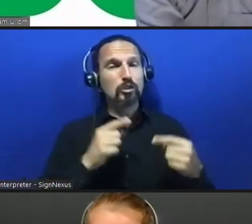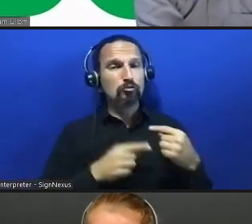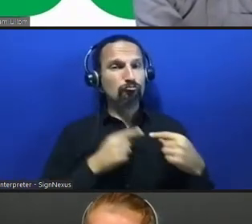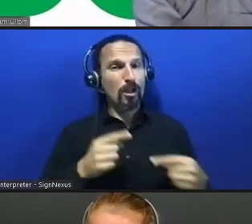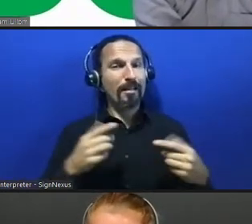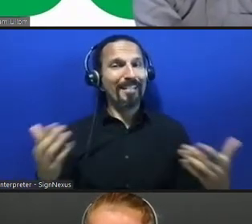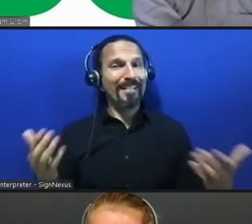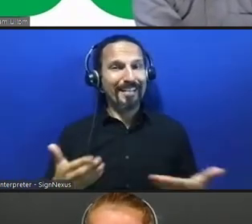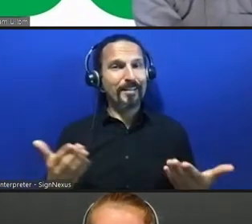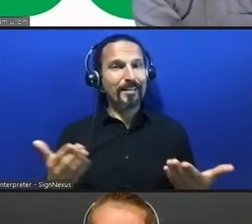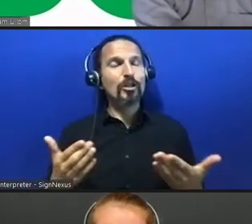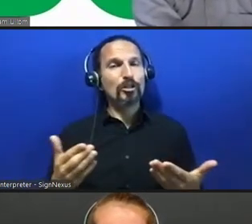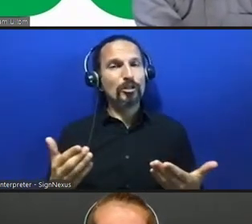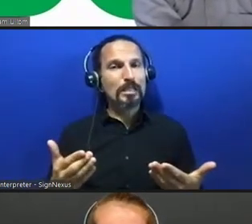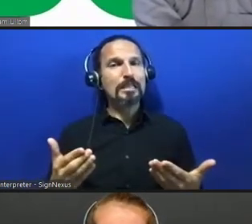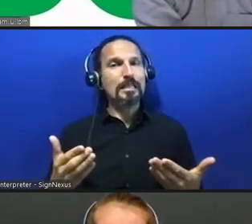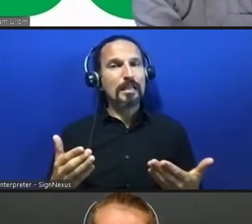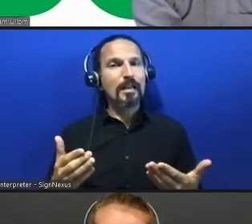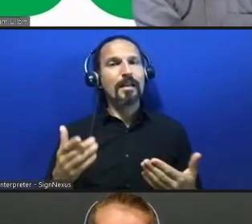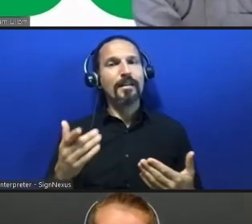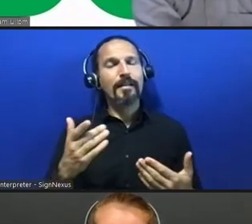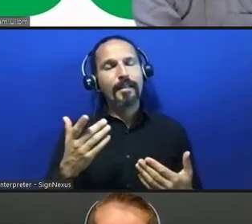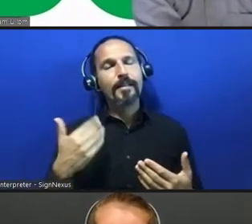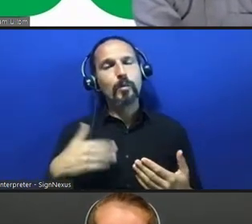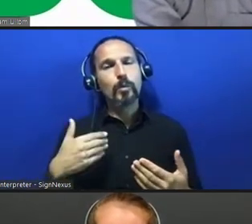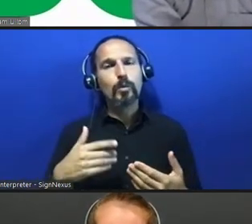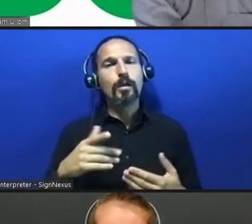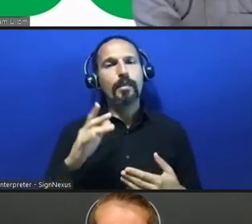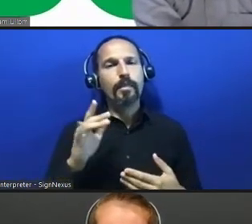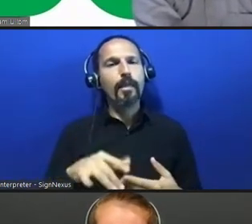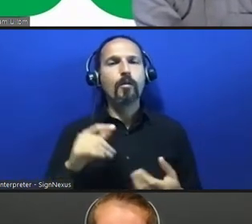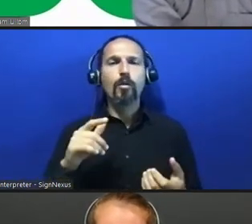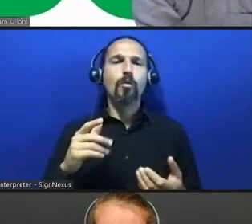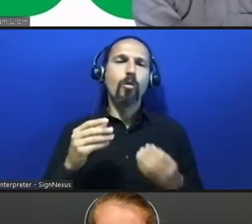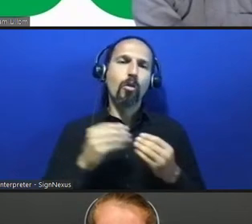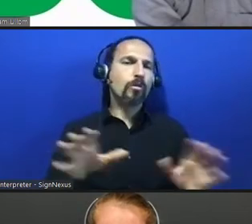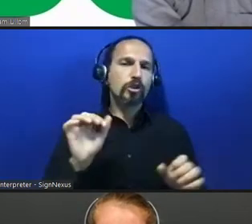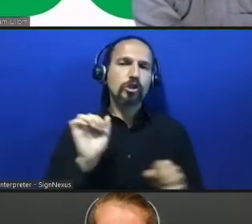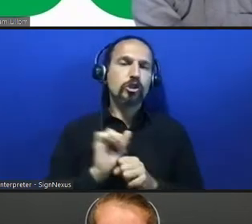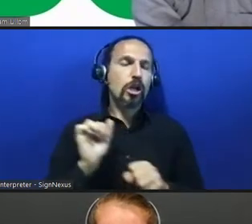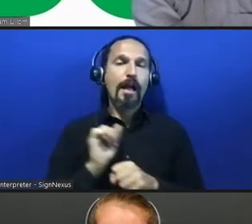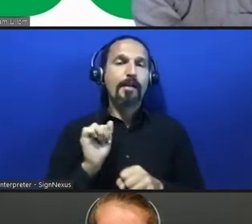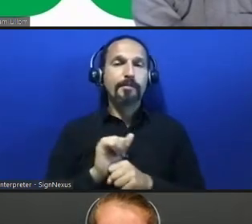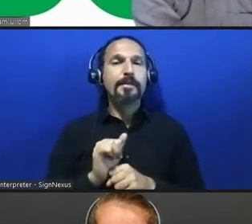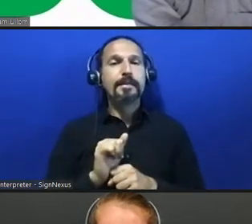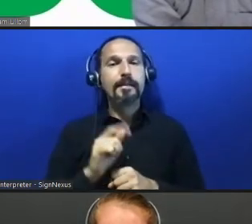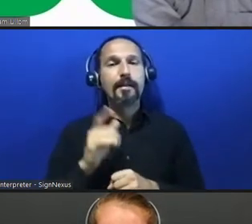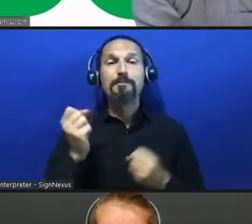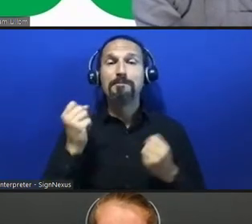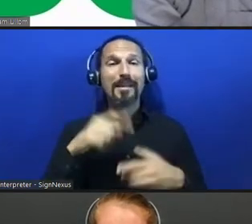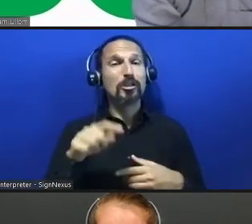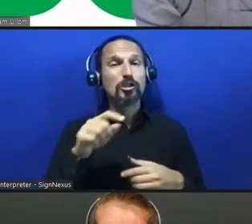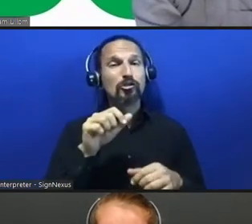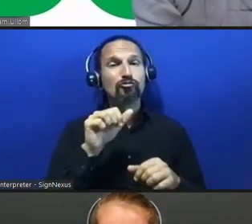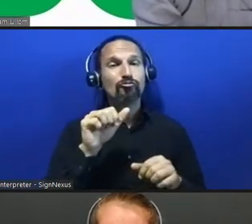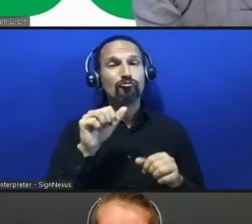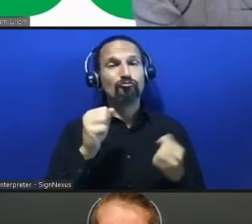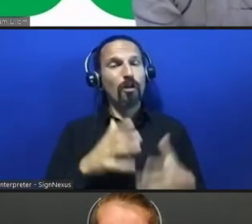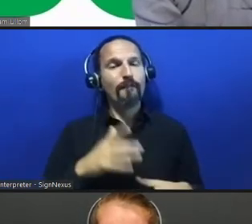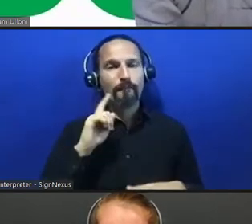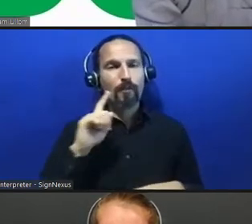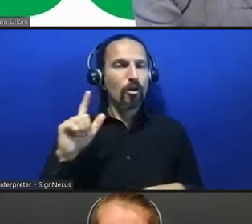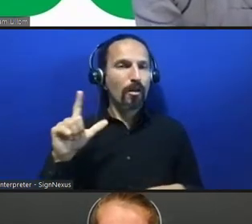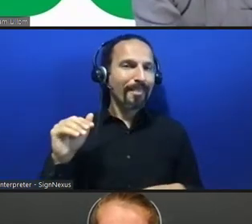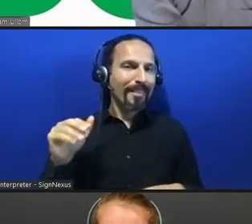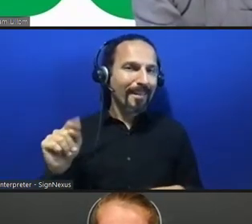and uh it would just yeah it just put us out of a job you know a lot of the the drivers Uber drivers lift drivers